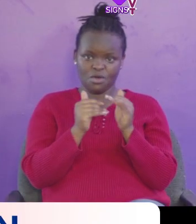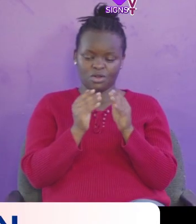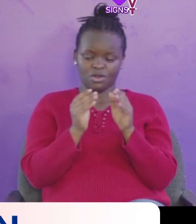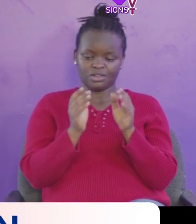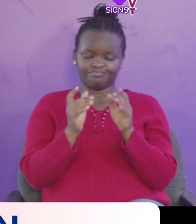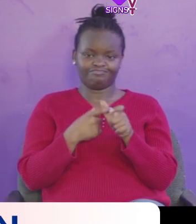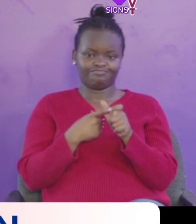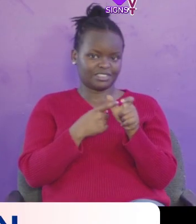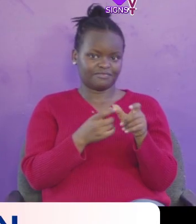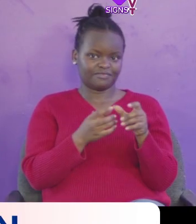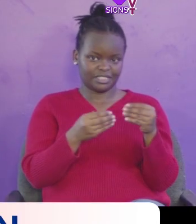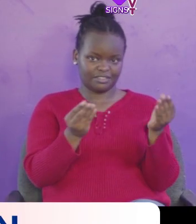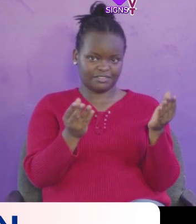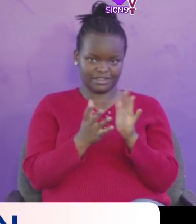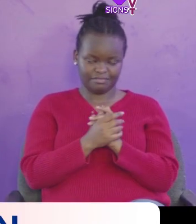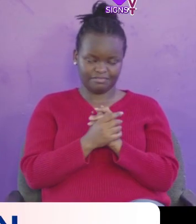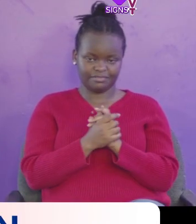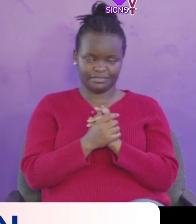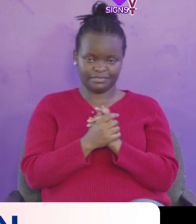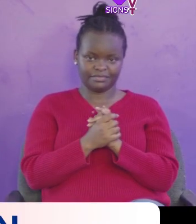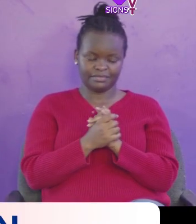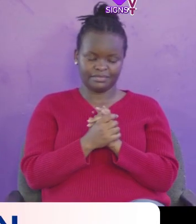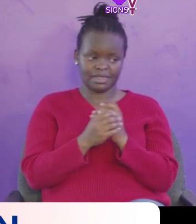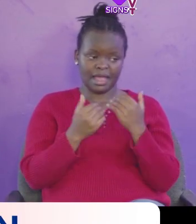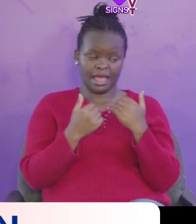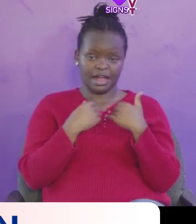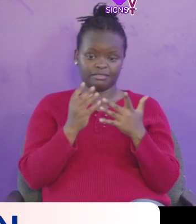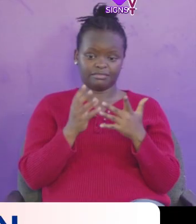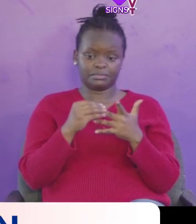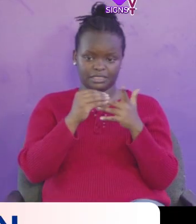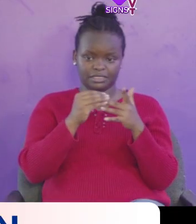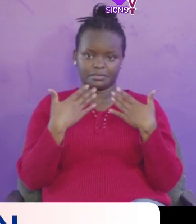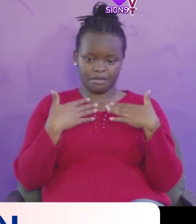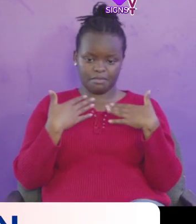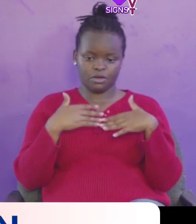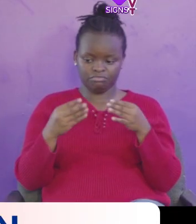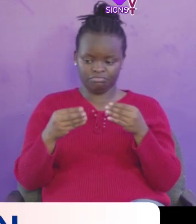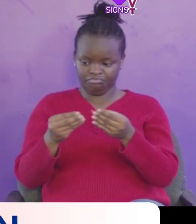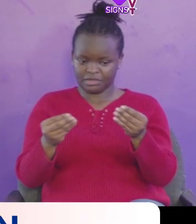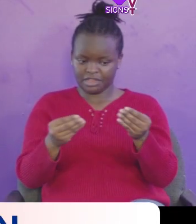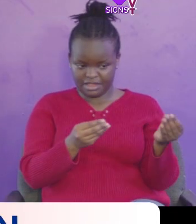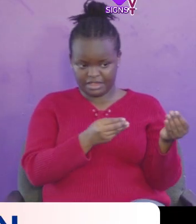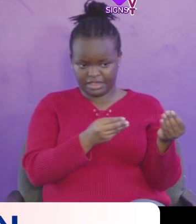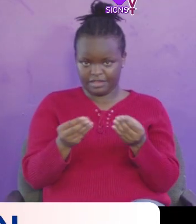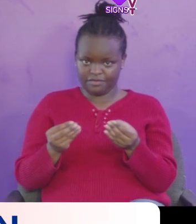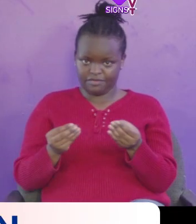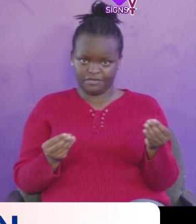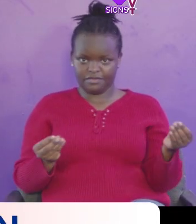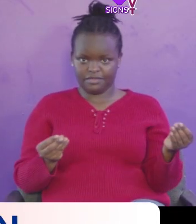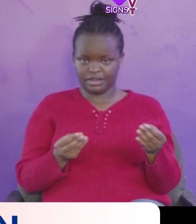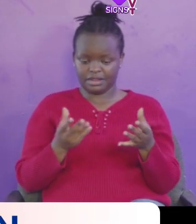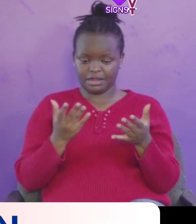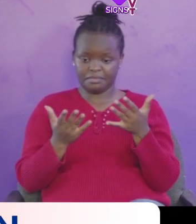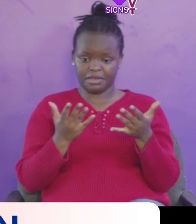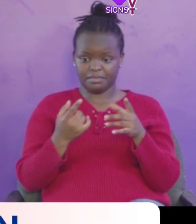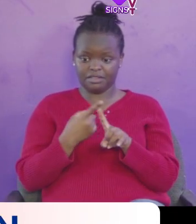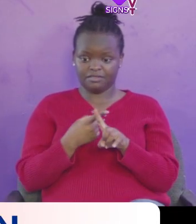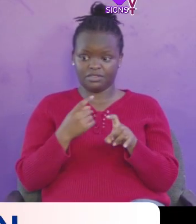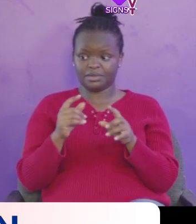given, there are specific people who are given, and maybe they come from a